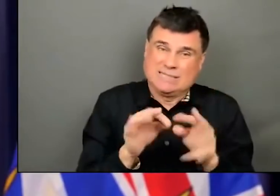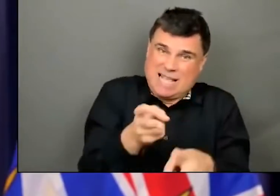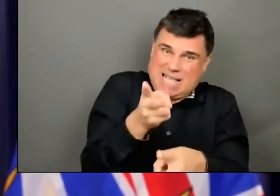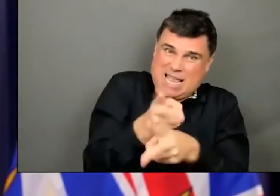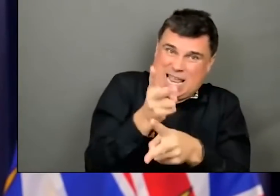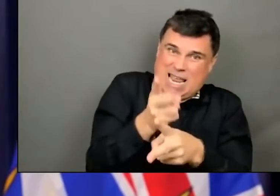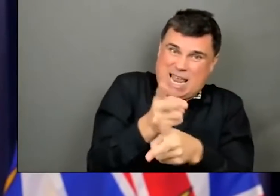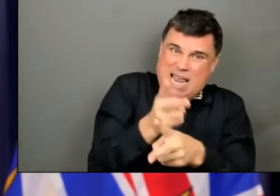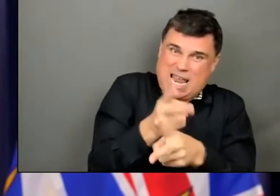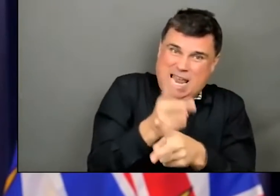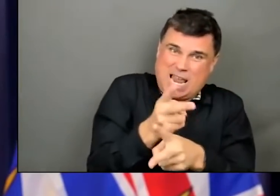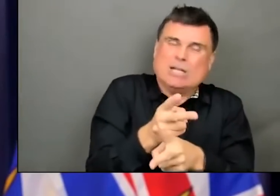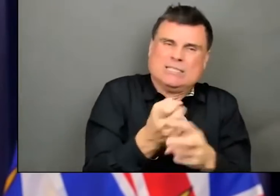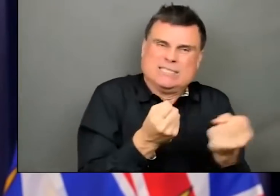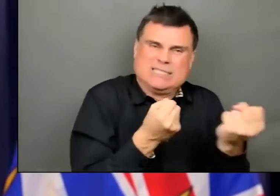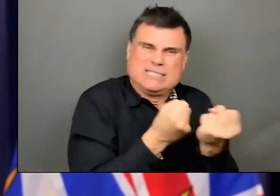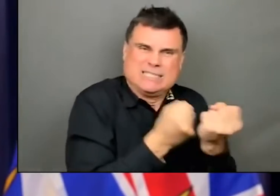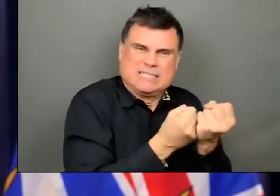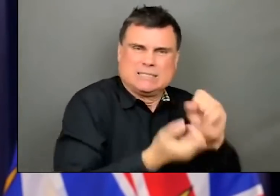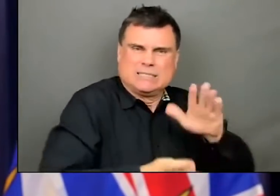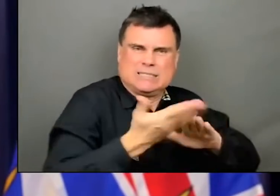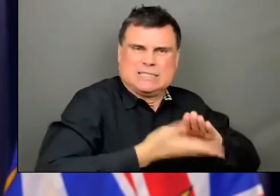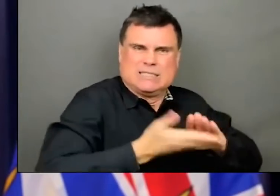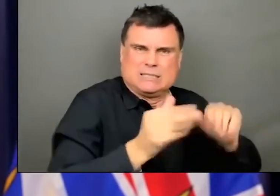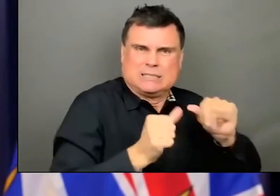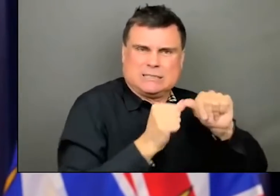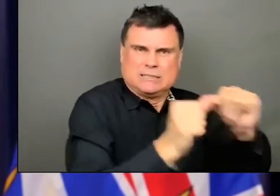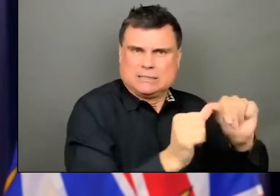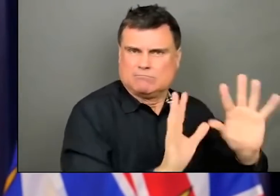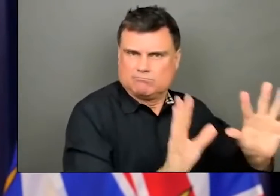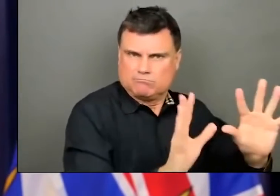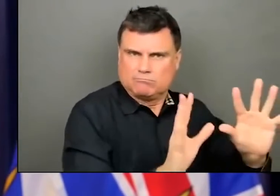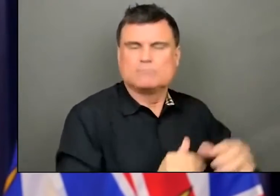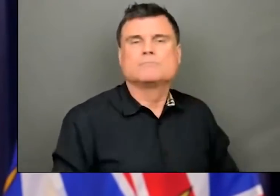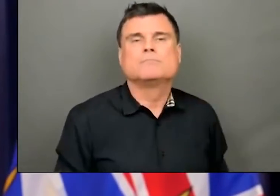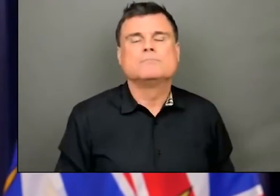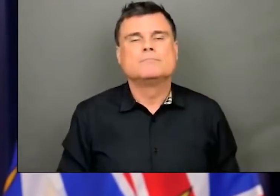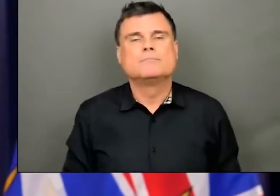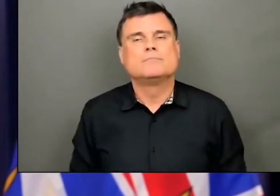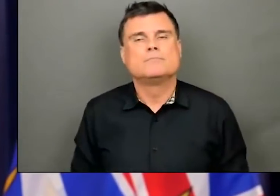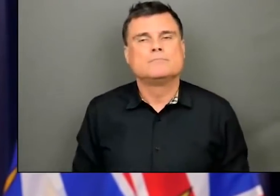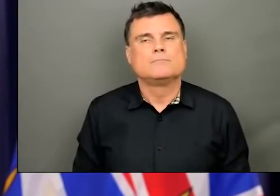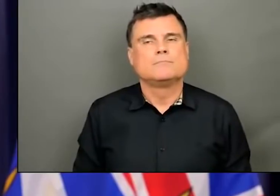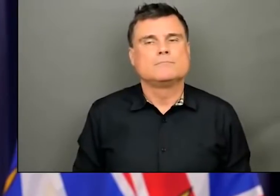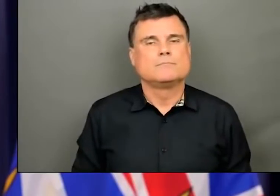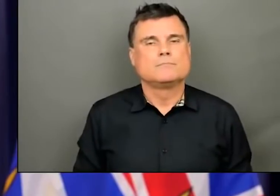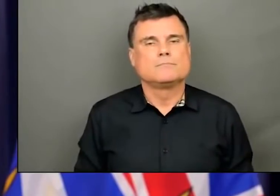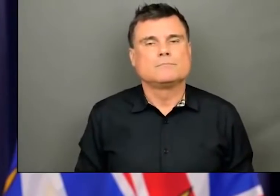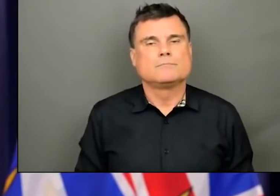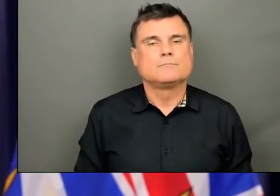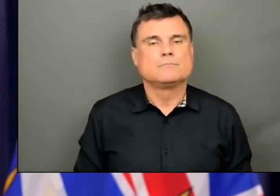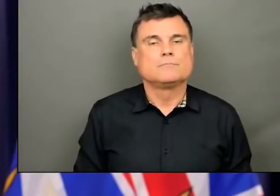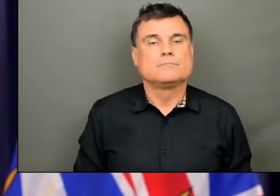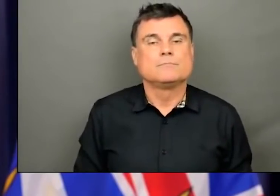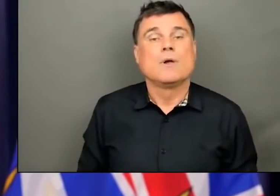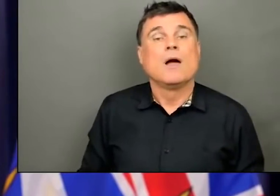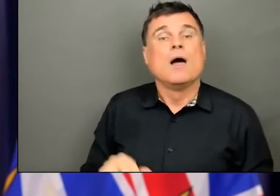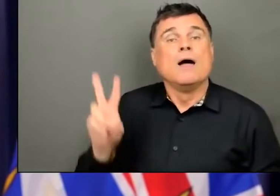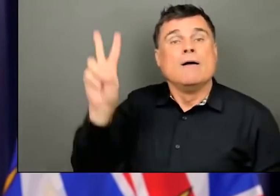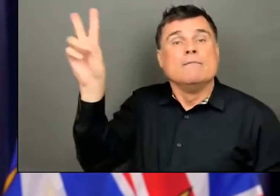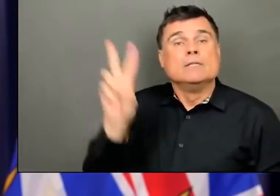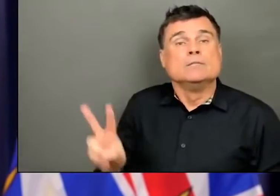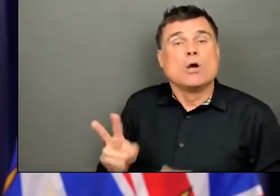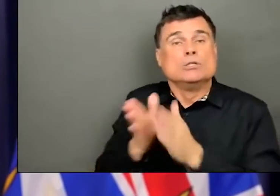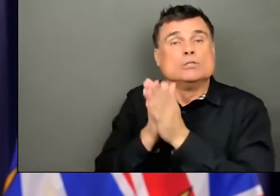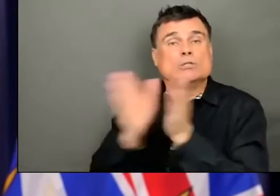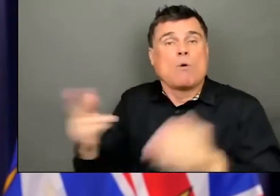room reduced through December 17th to support, again, critical care demand. Victoria General Hospital has resumed